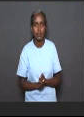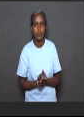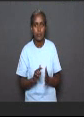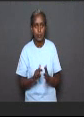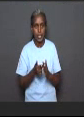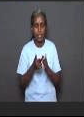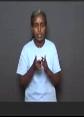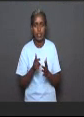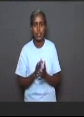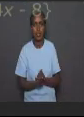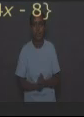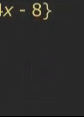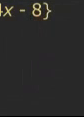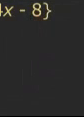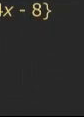Begin.